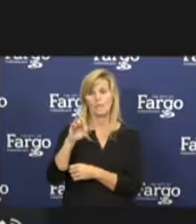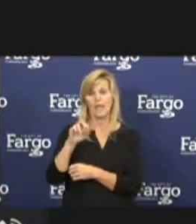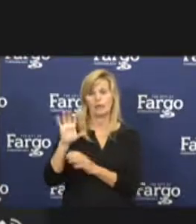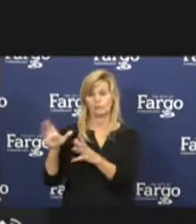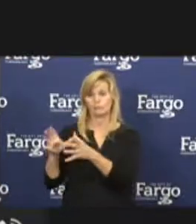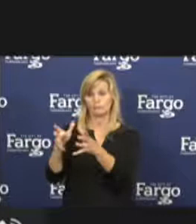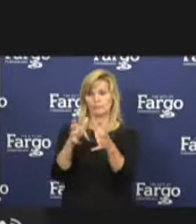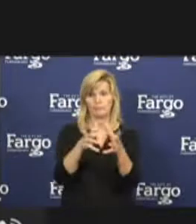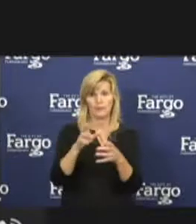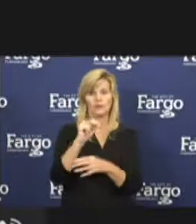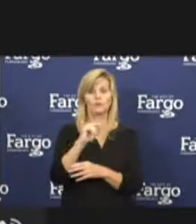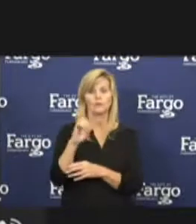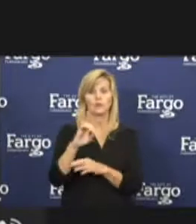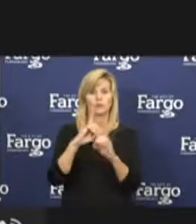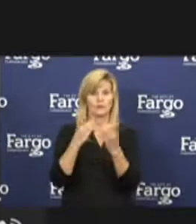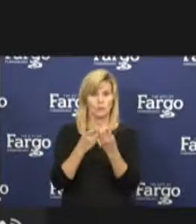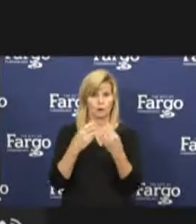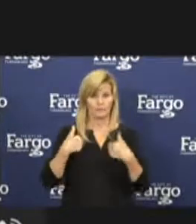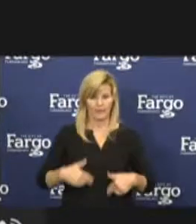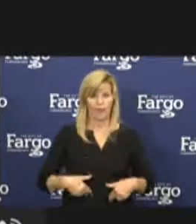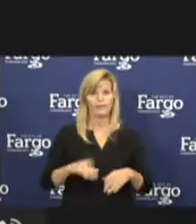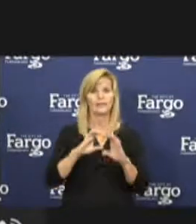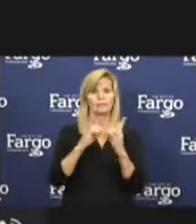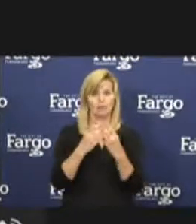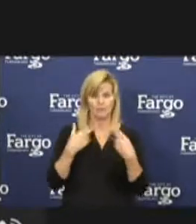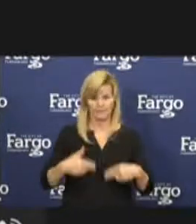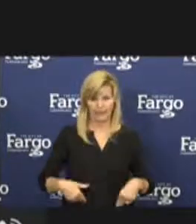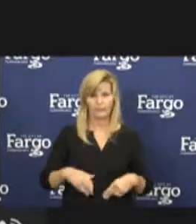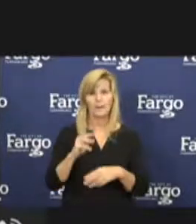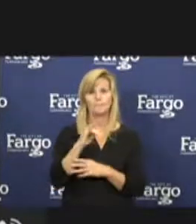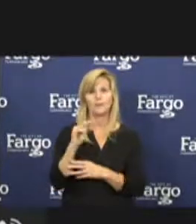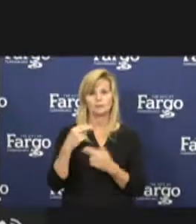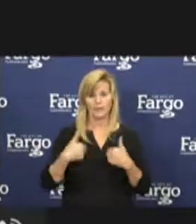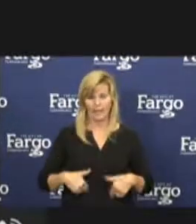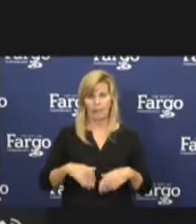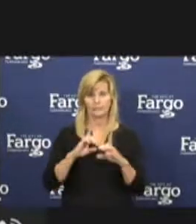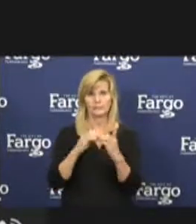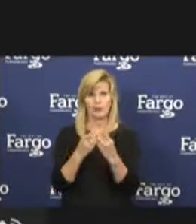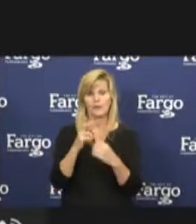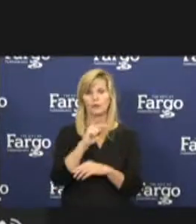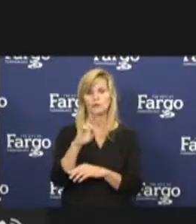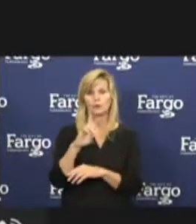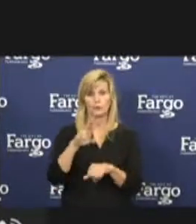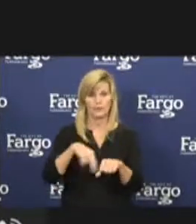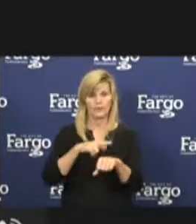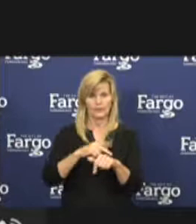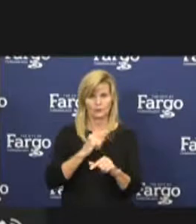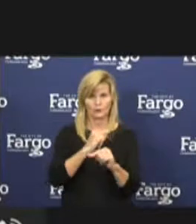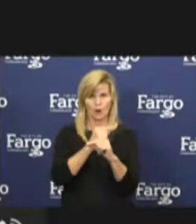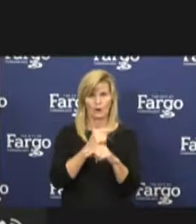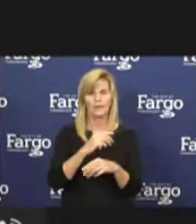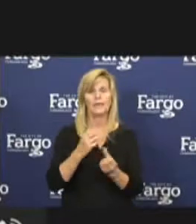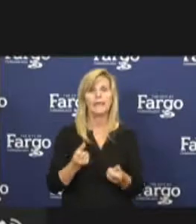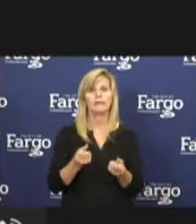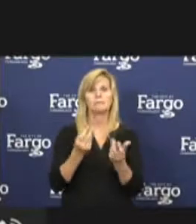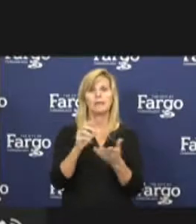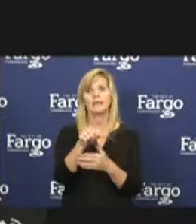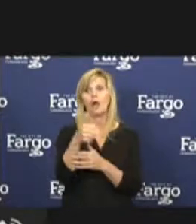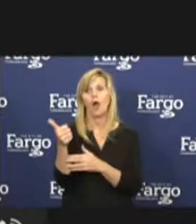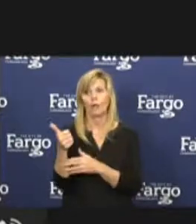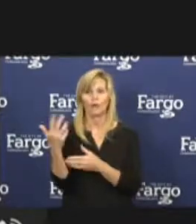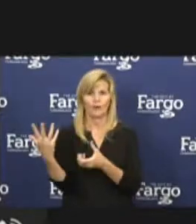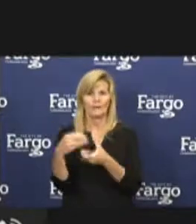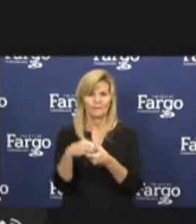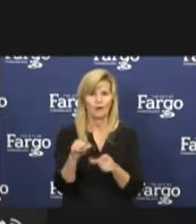North Dakota Department of Health, the Minnesota Health Department, the North Dakota National Guard, and many other